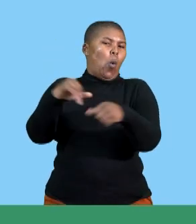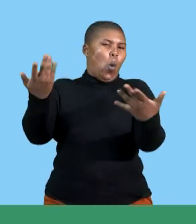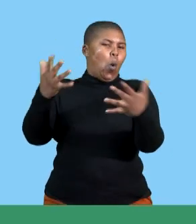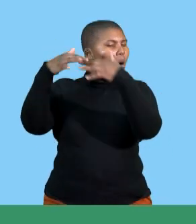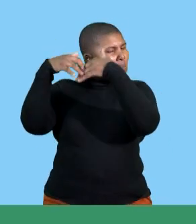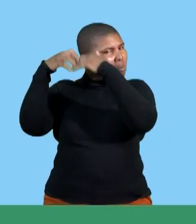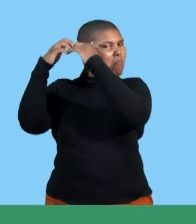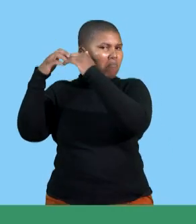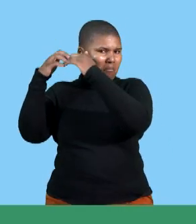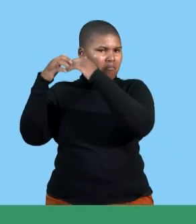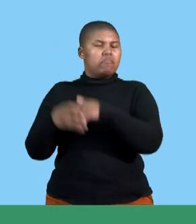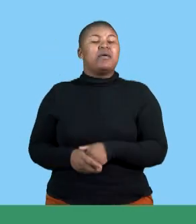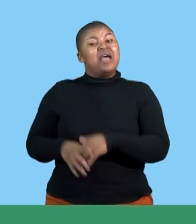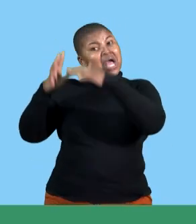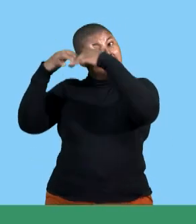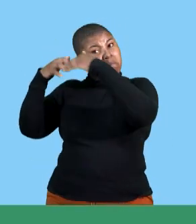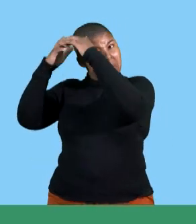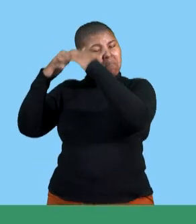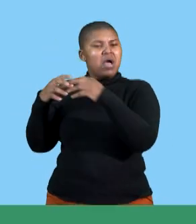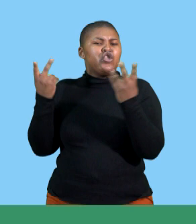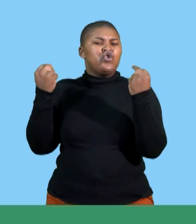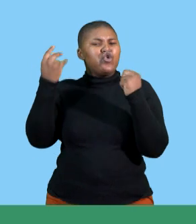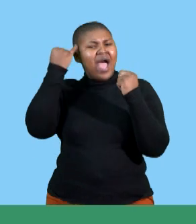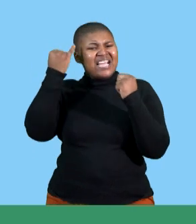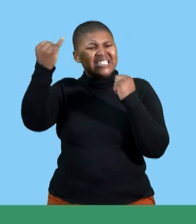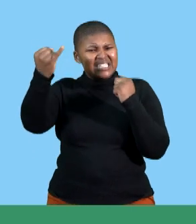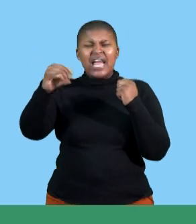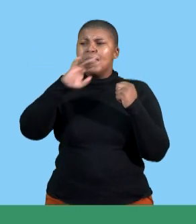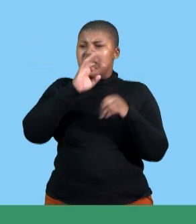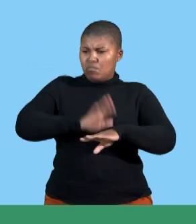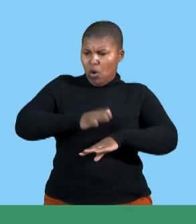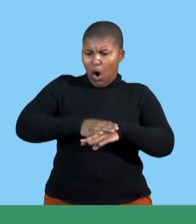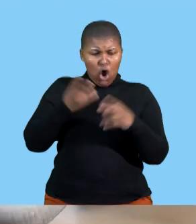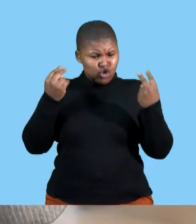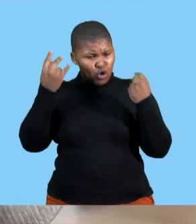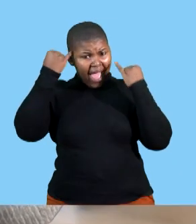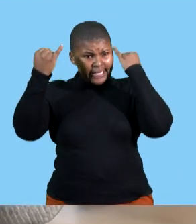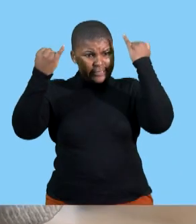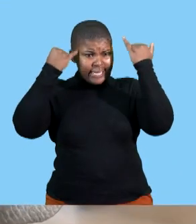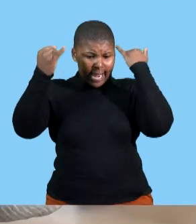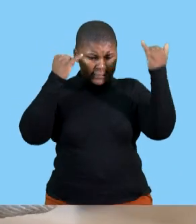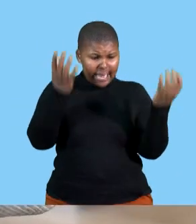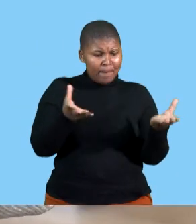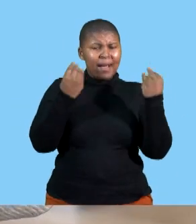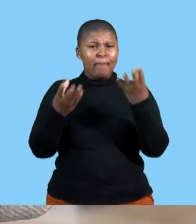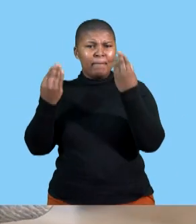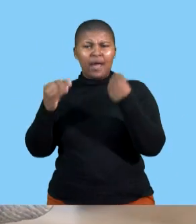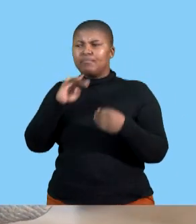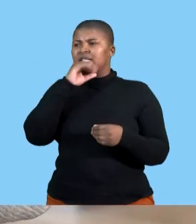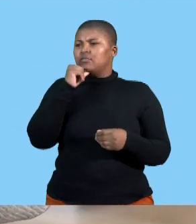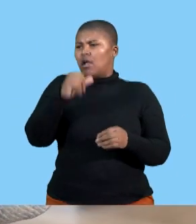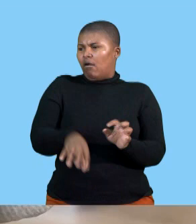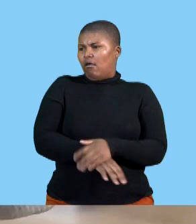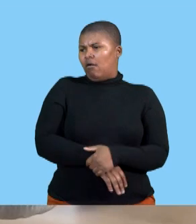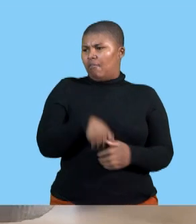ideas and being open to new ideas. You must not have this mentality that it's only your idea, only that's